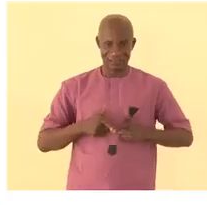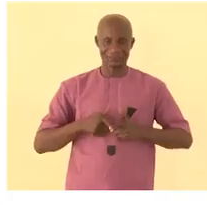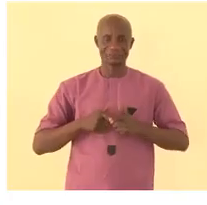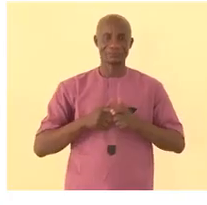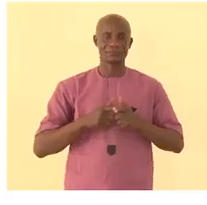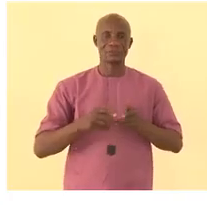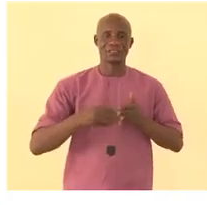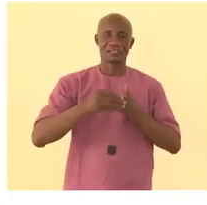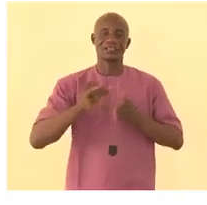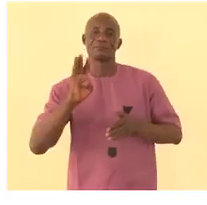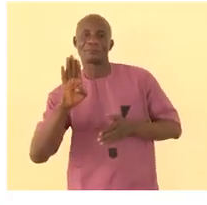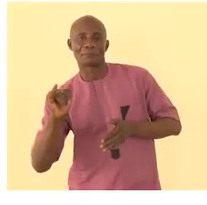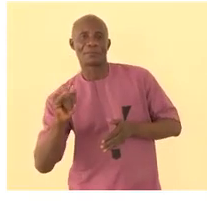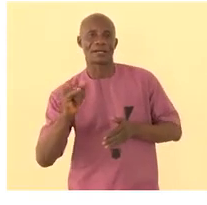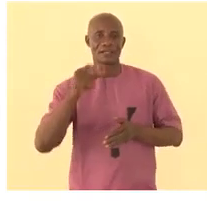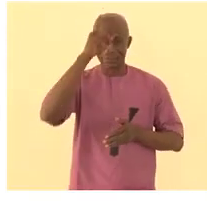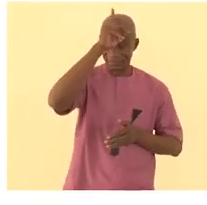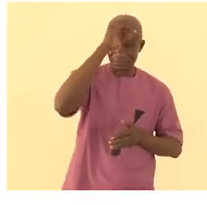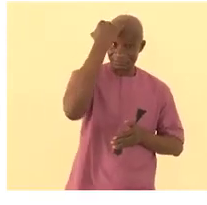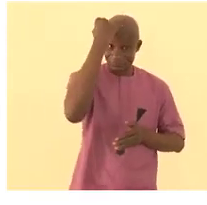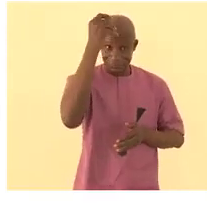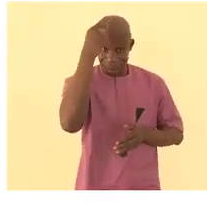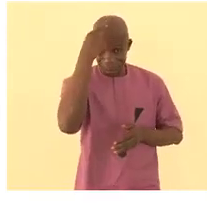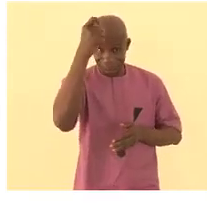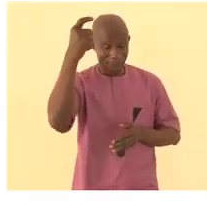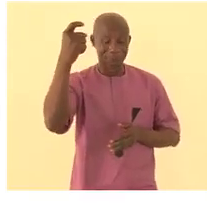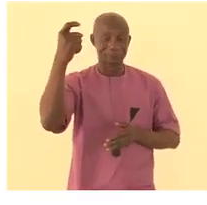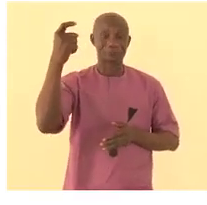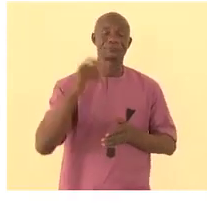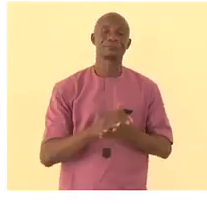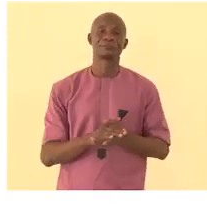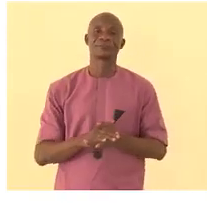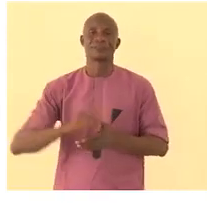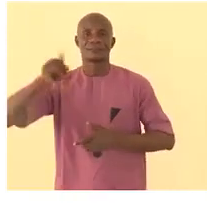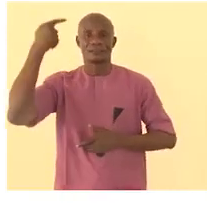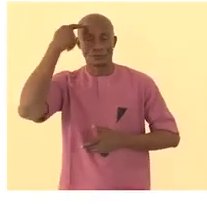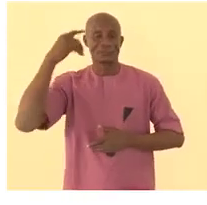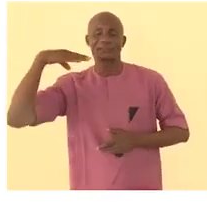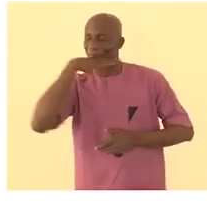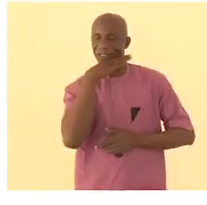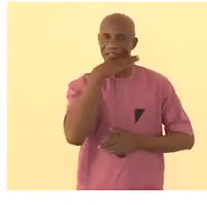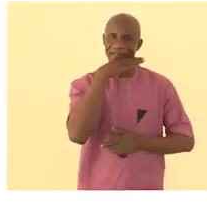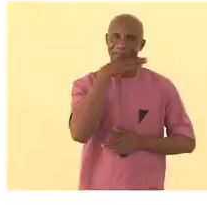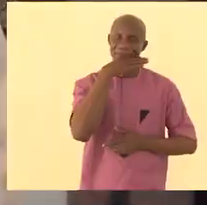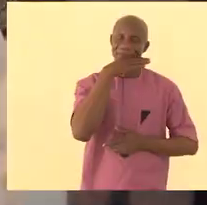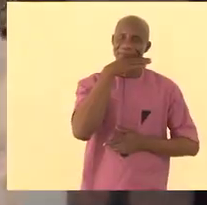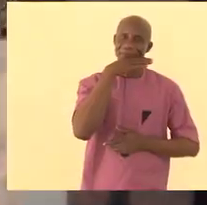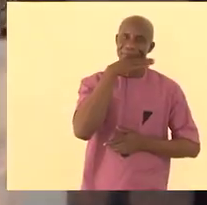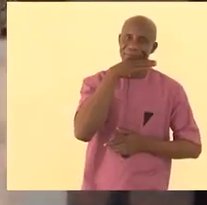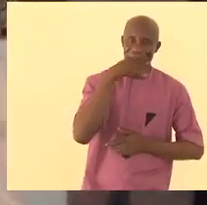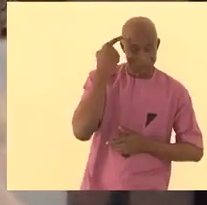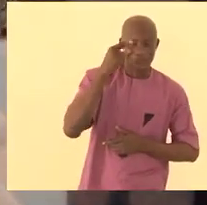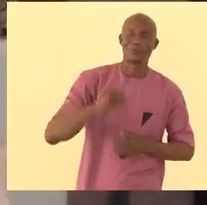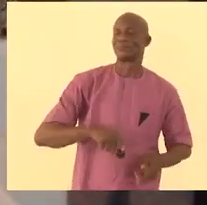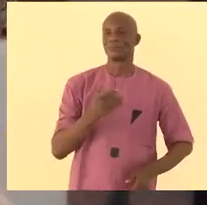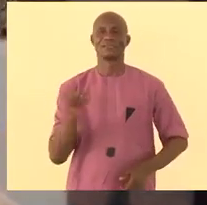by fiction, and governments lie for a living. Government officials lie